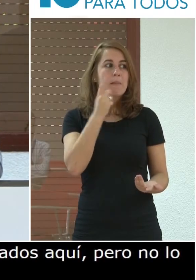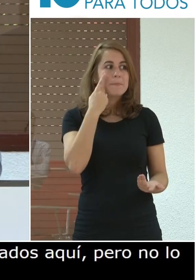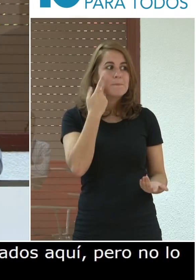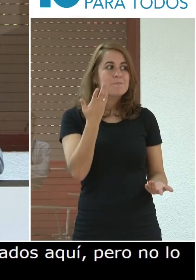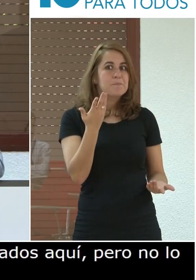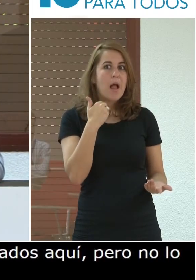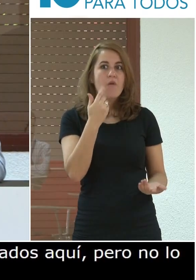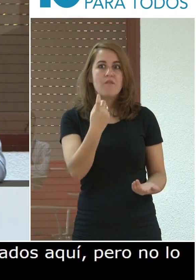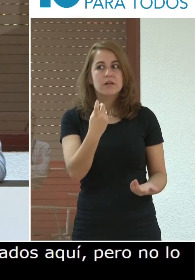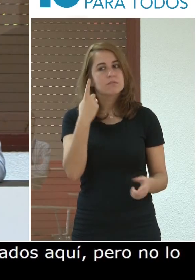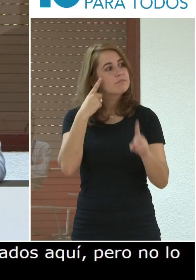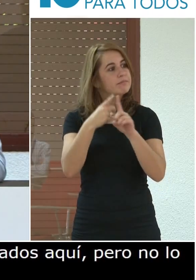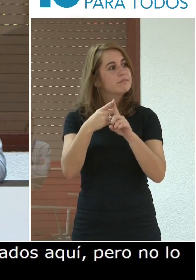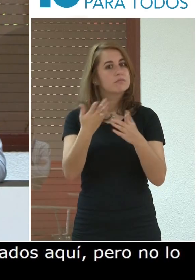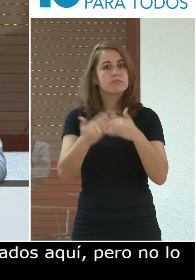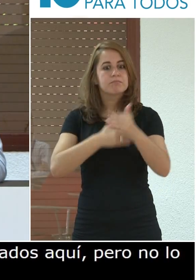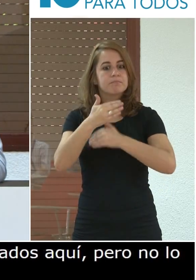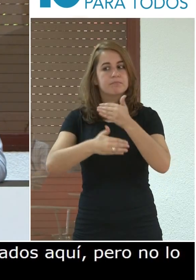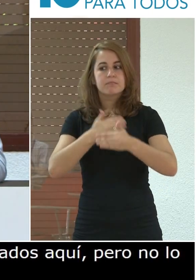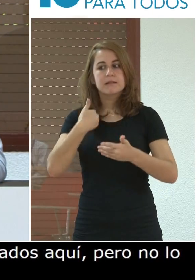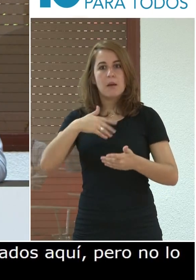on the market.